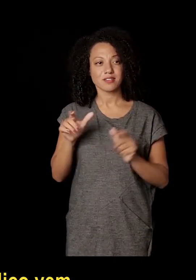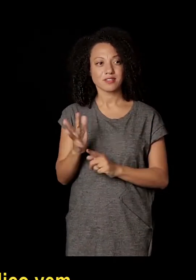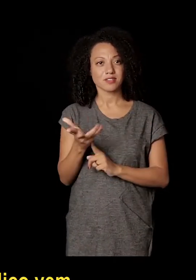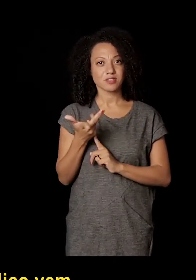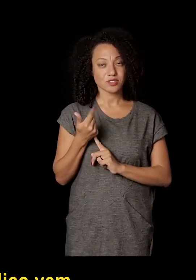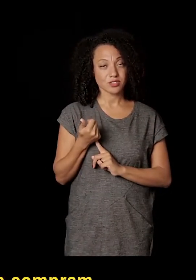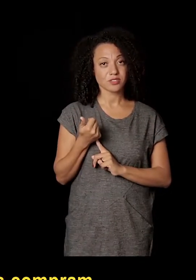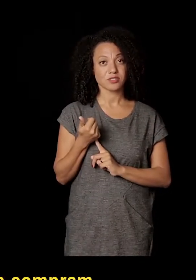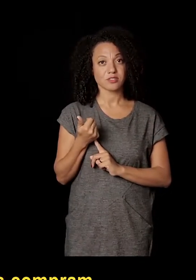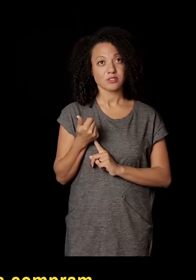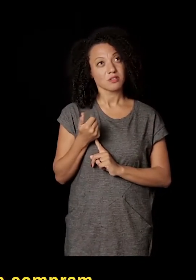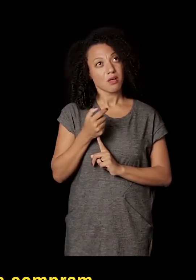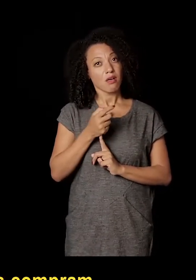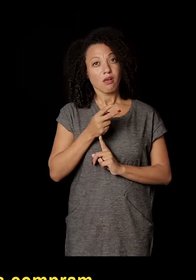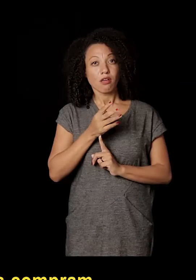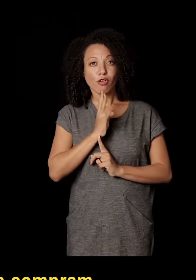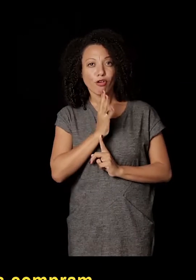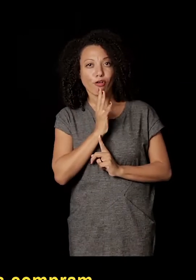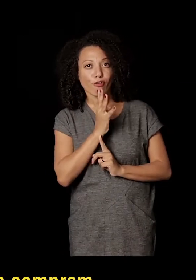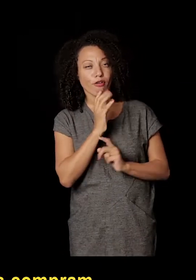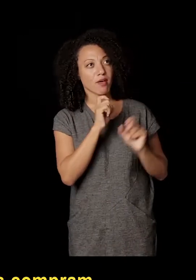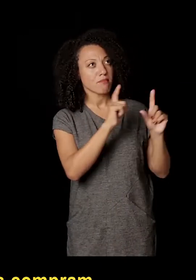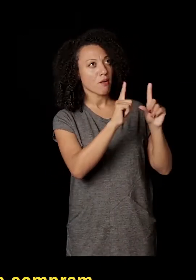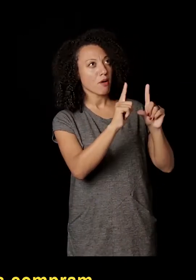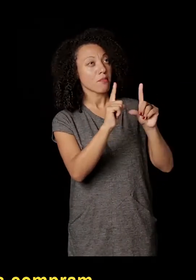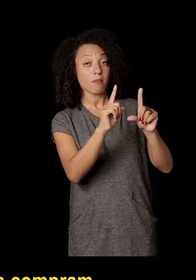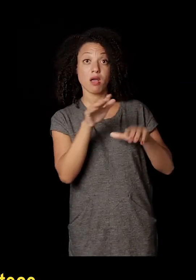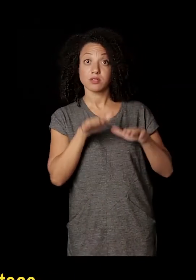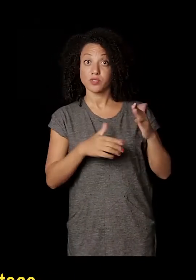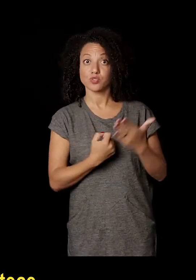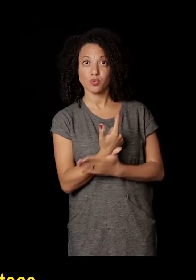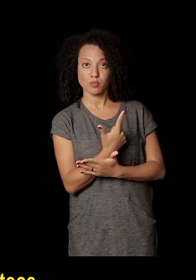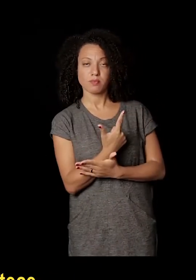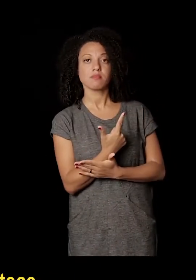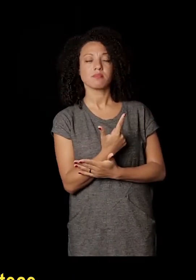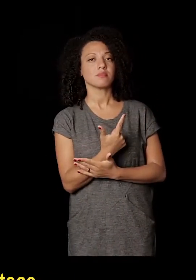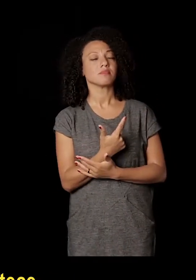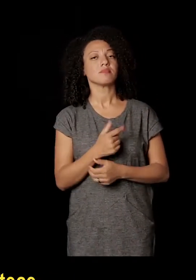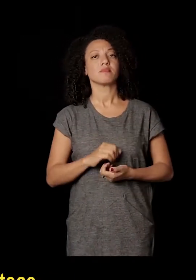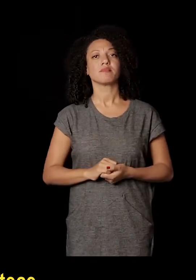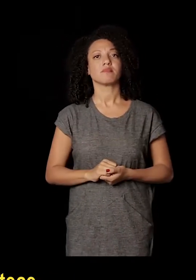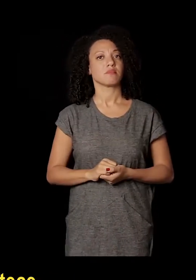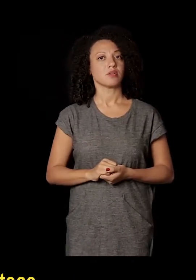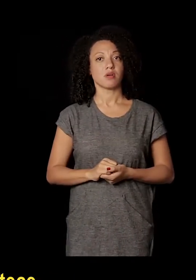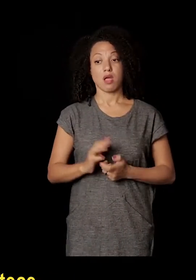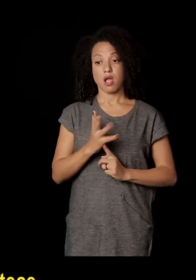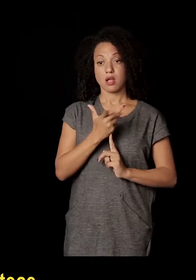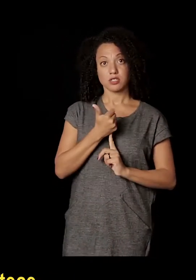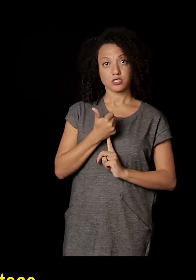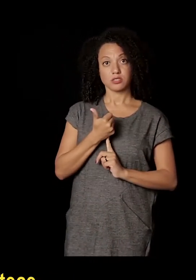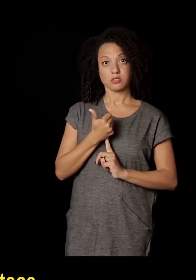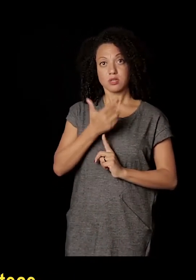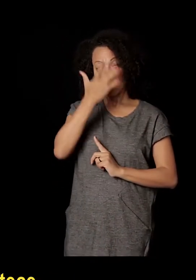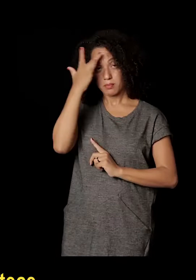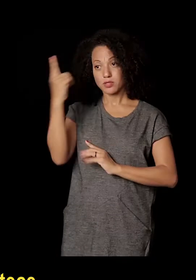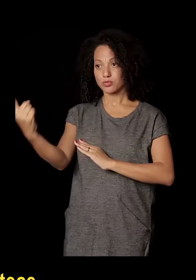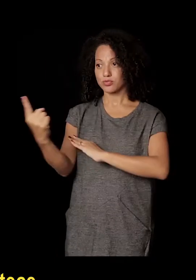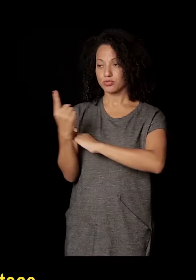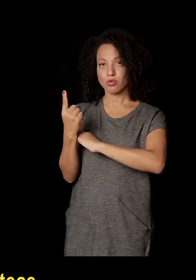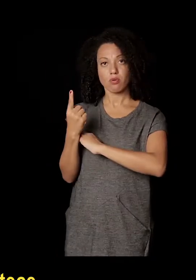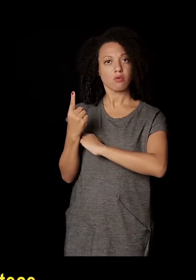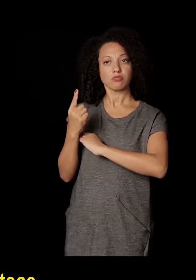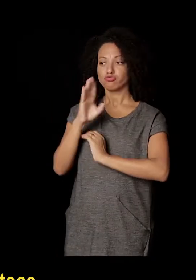meet artists, look at work, and often buy work. And that's a transaction that happens directly between them